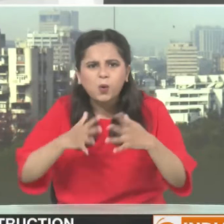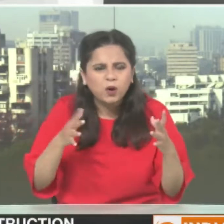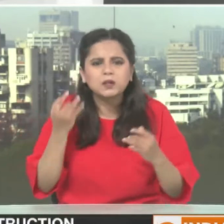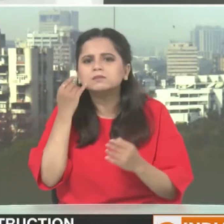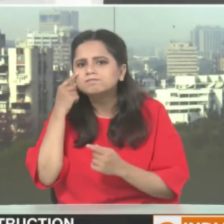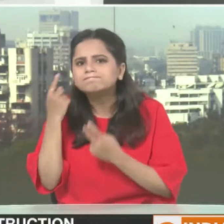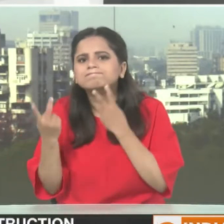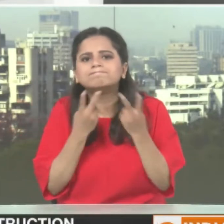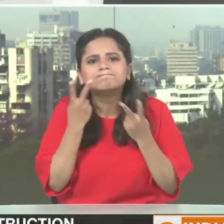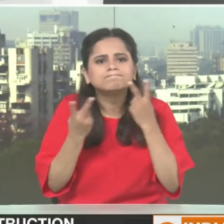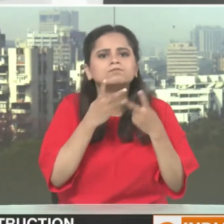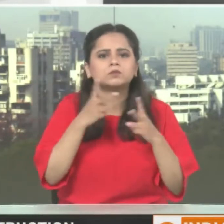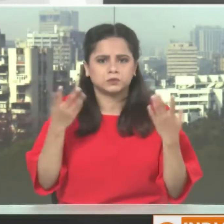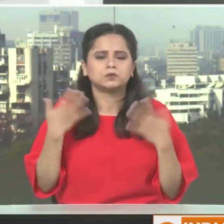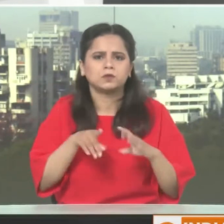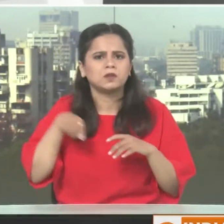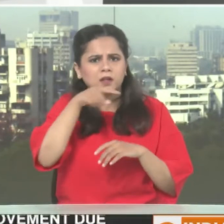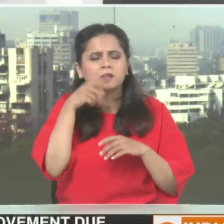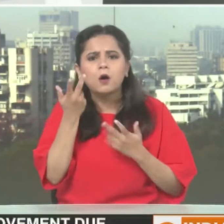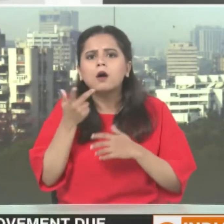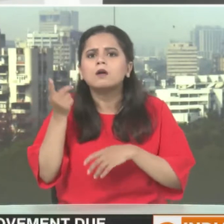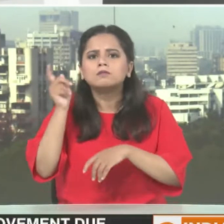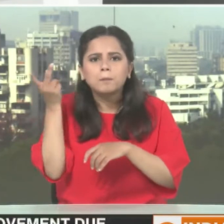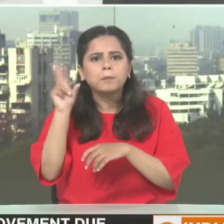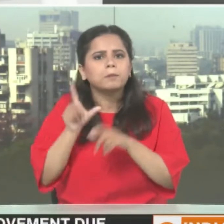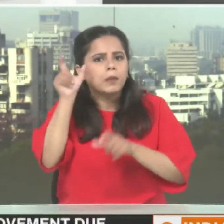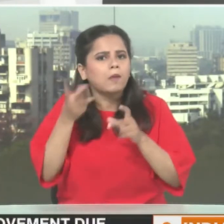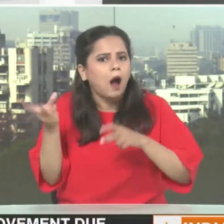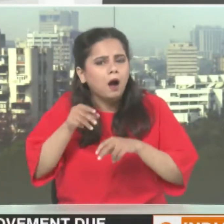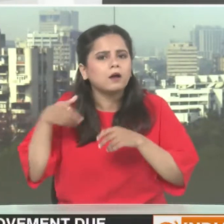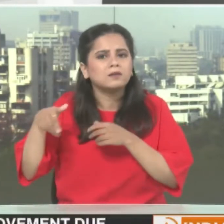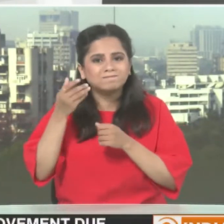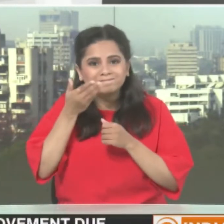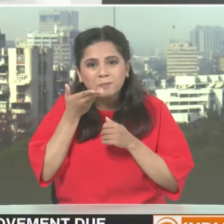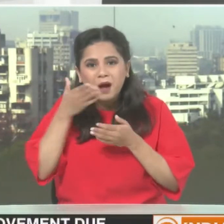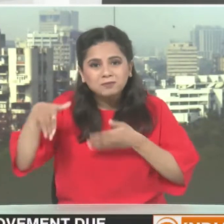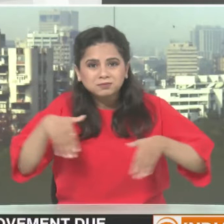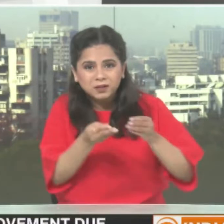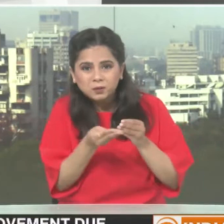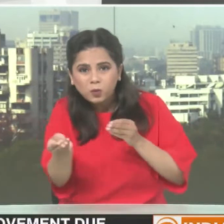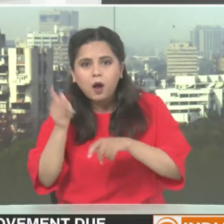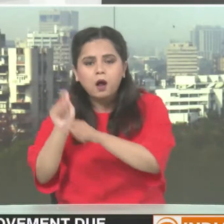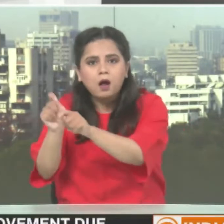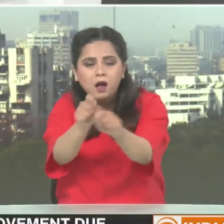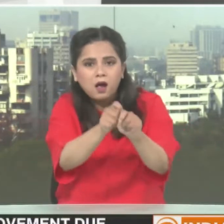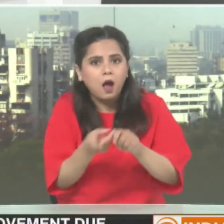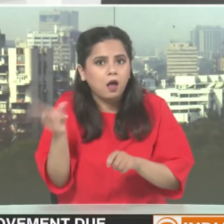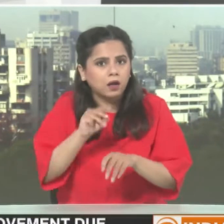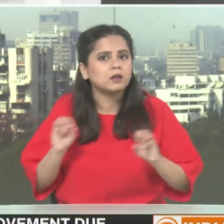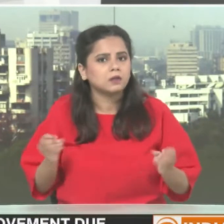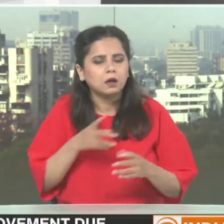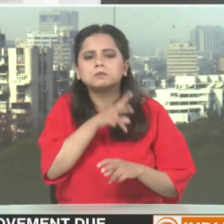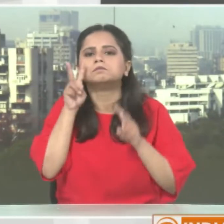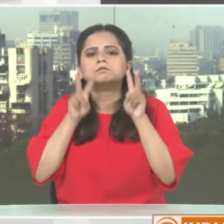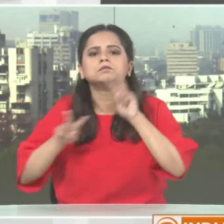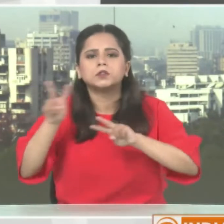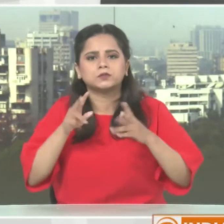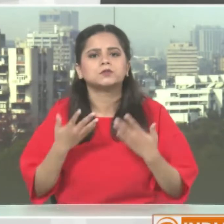He also took stock of the ongoing reconstruction work of the embankments in the district.